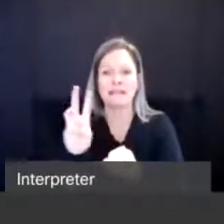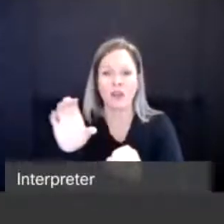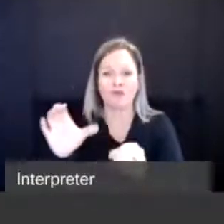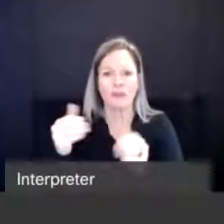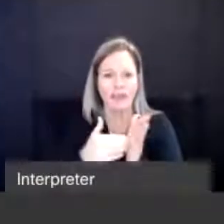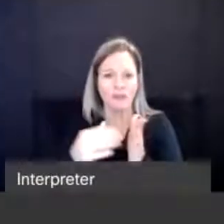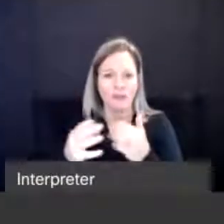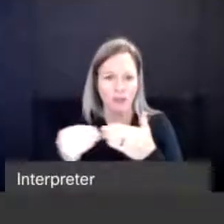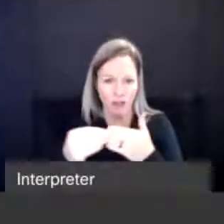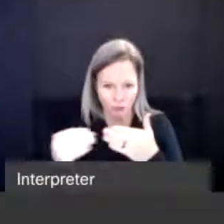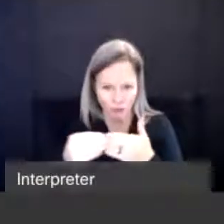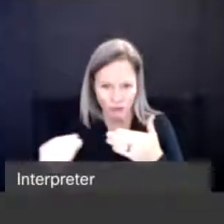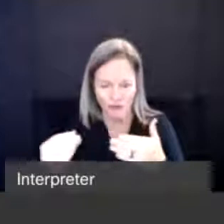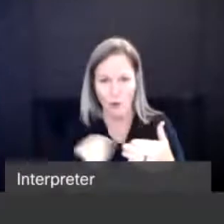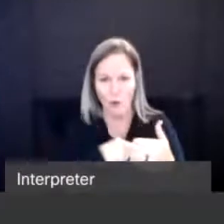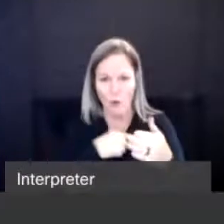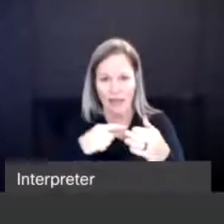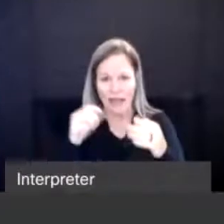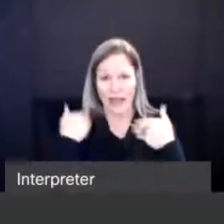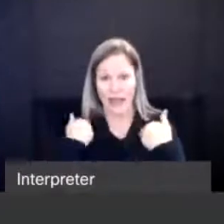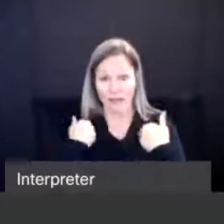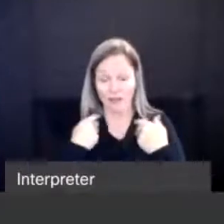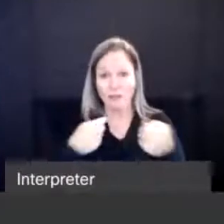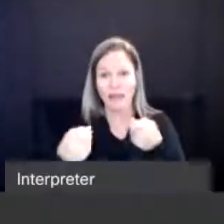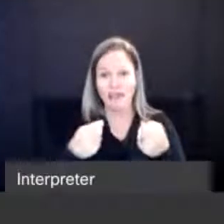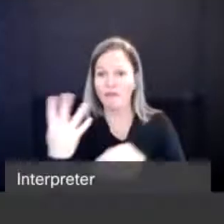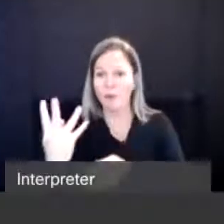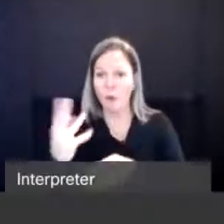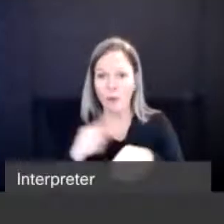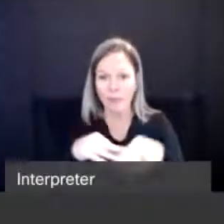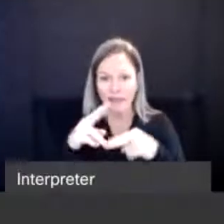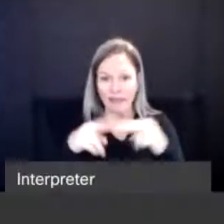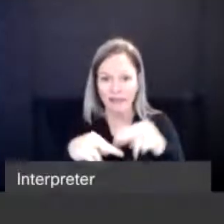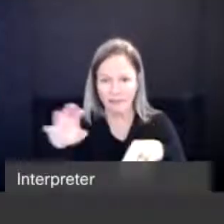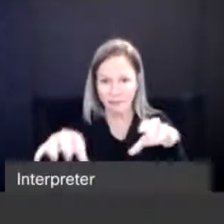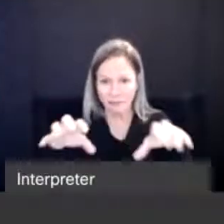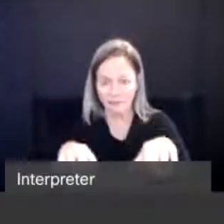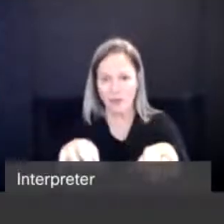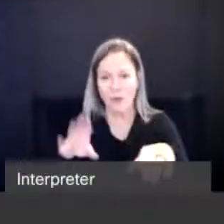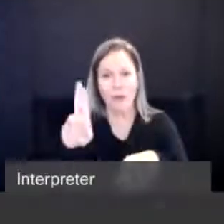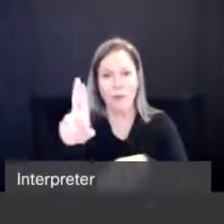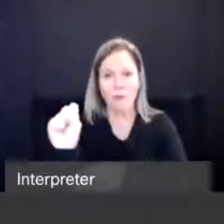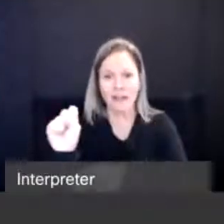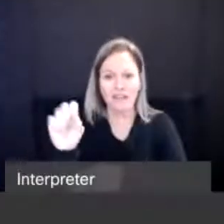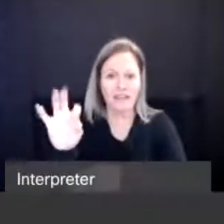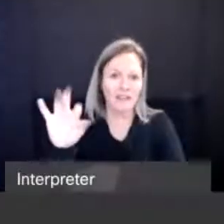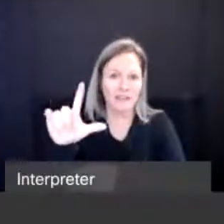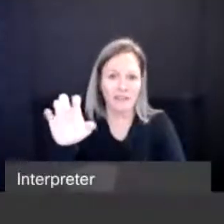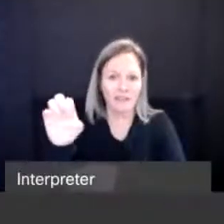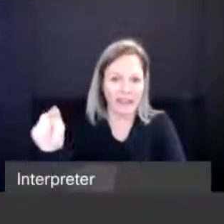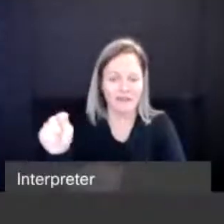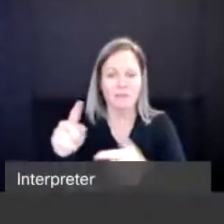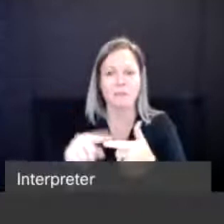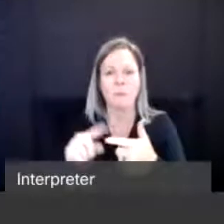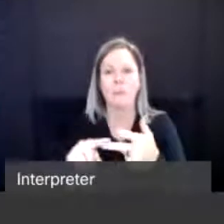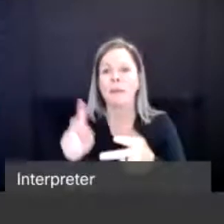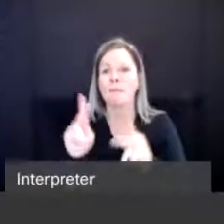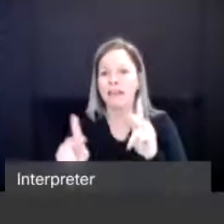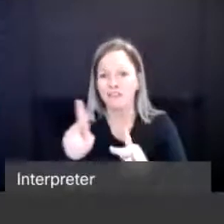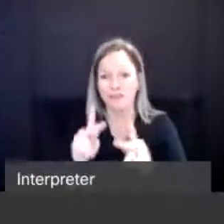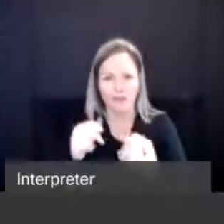$600,000 for us to manage 4 buildings, a bus fleet and passenger vehicle fleet of